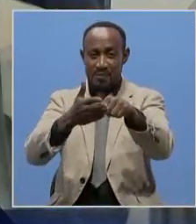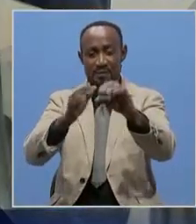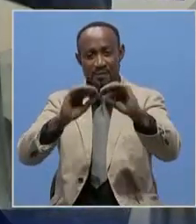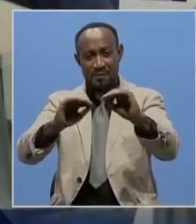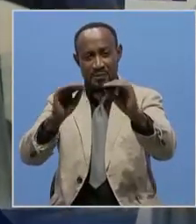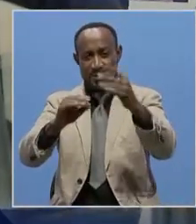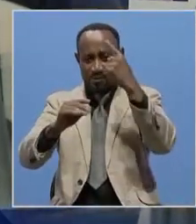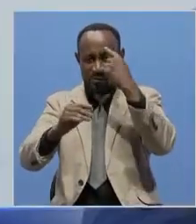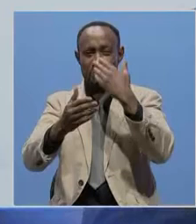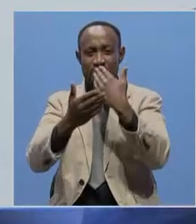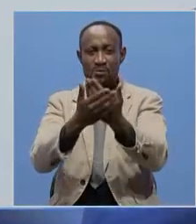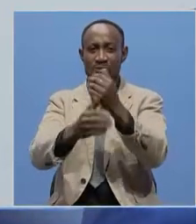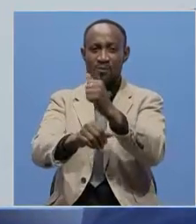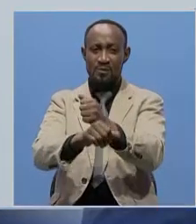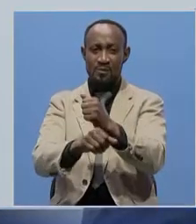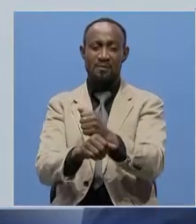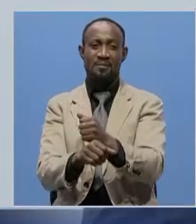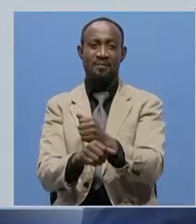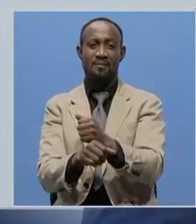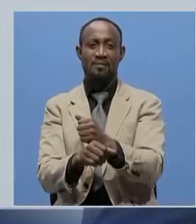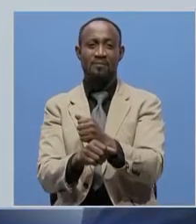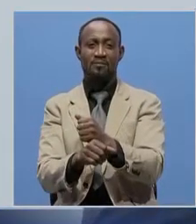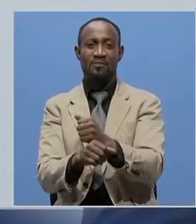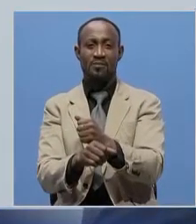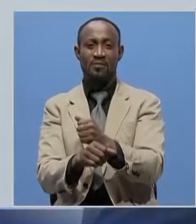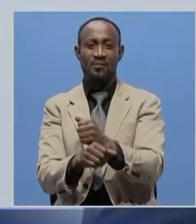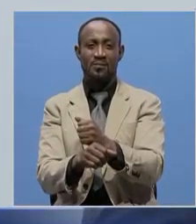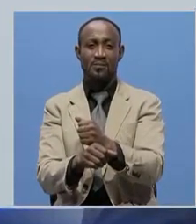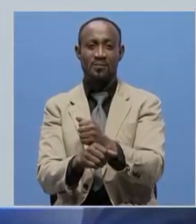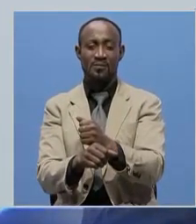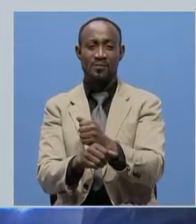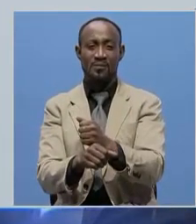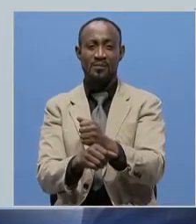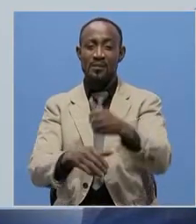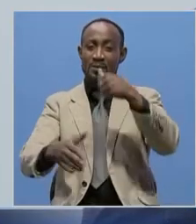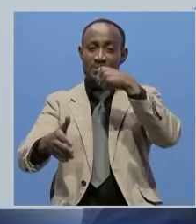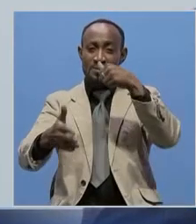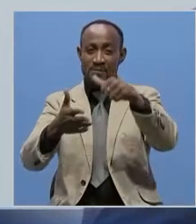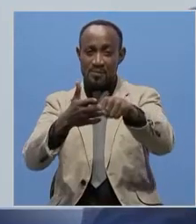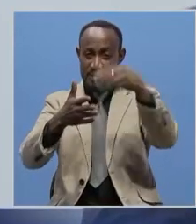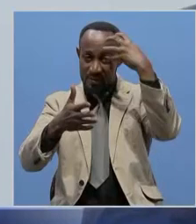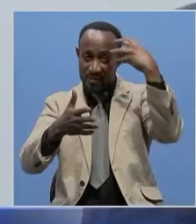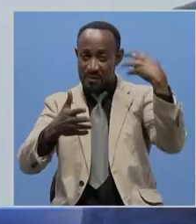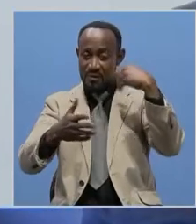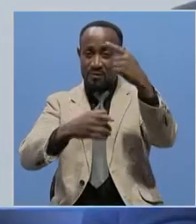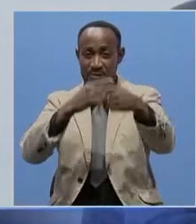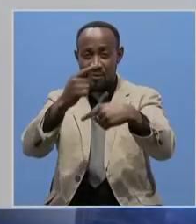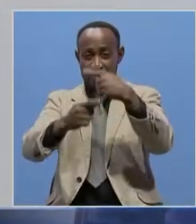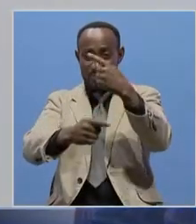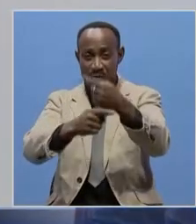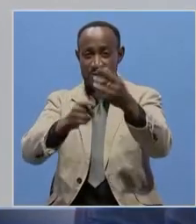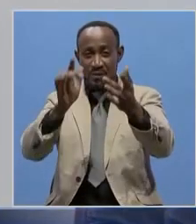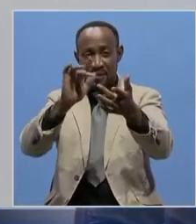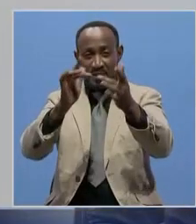its operations. ZAMPOST will now be exposed to global technology, tested